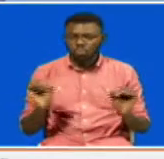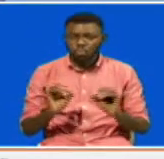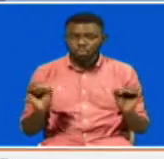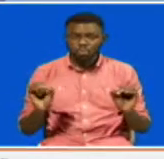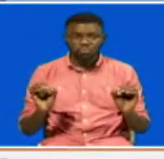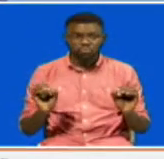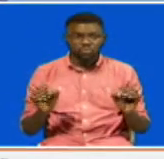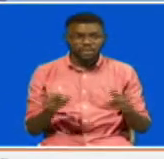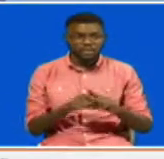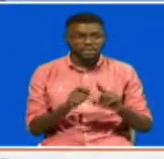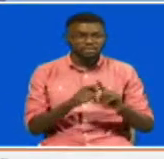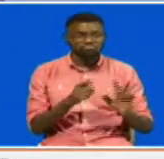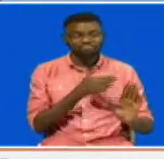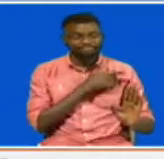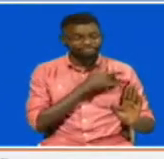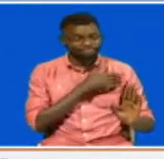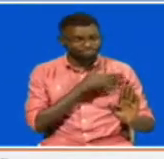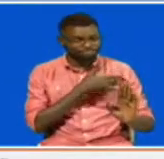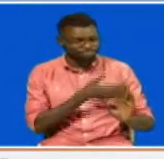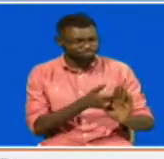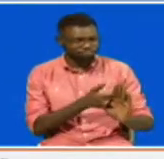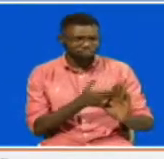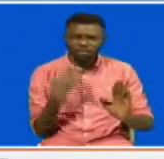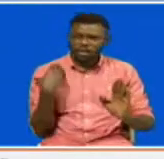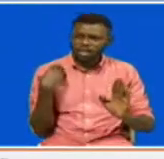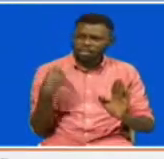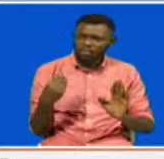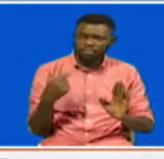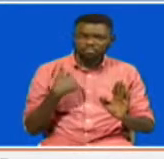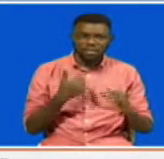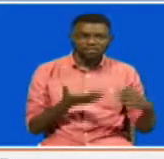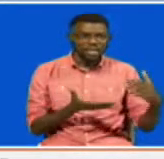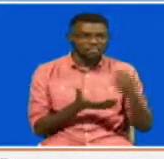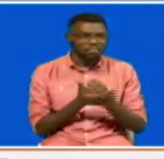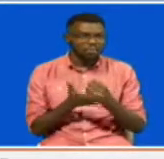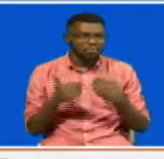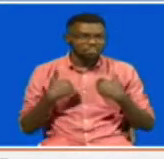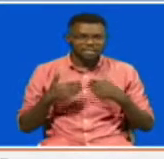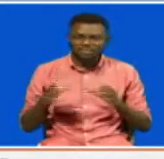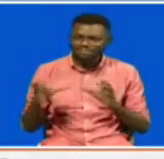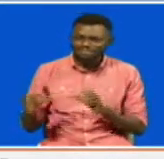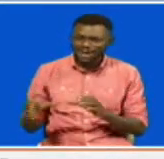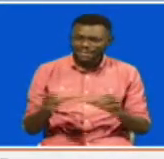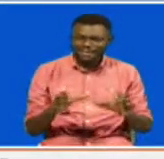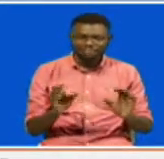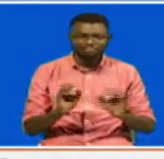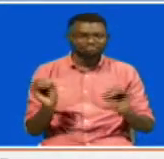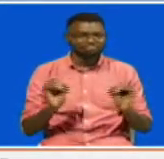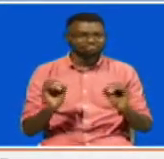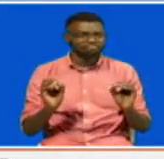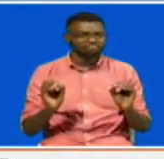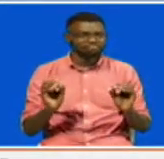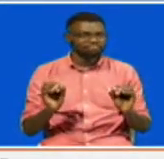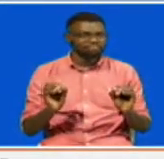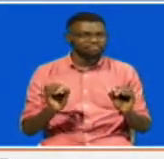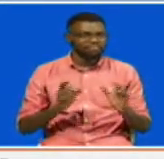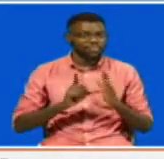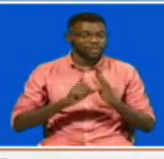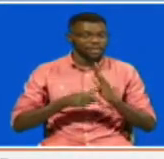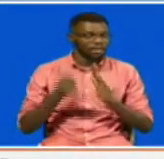to my recent appointment, I was partyless until we had